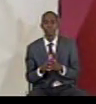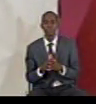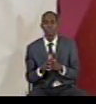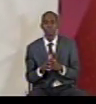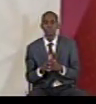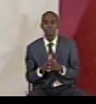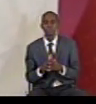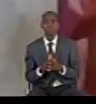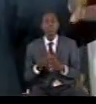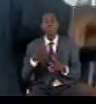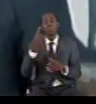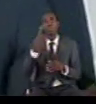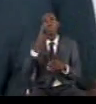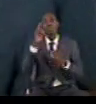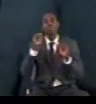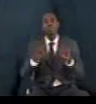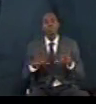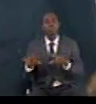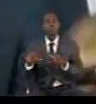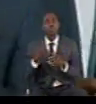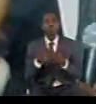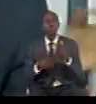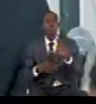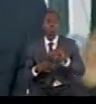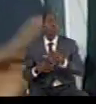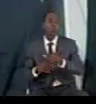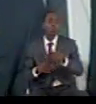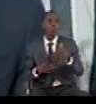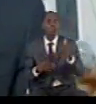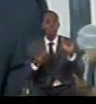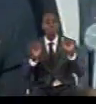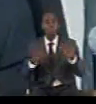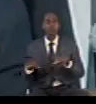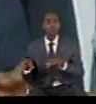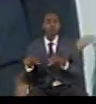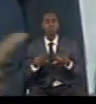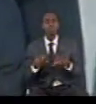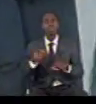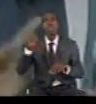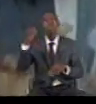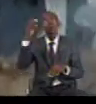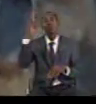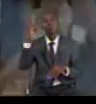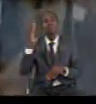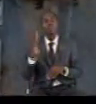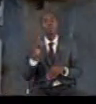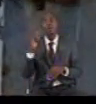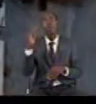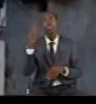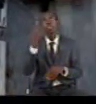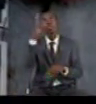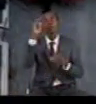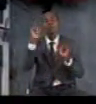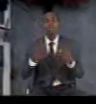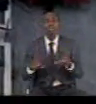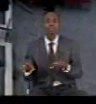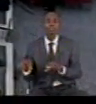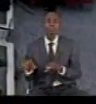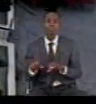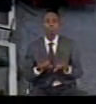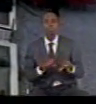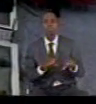Only you can do what no man can do, Jehovah. Only you can